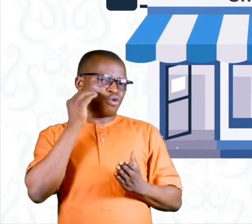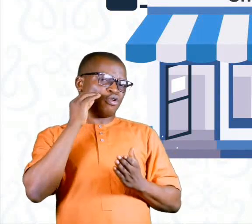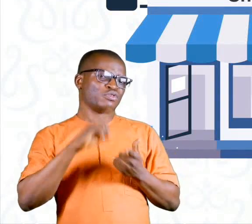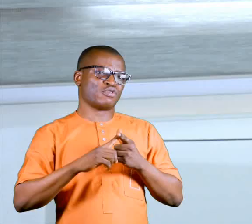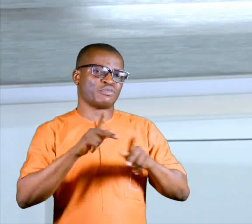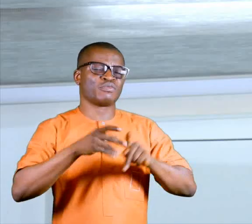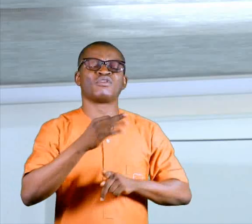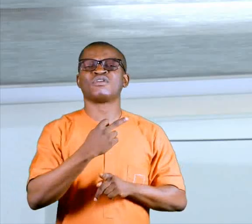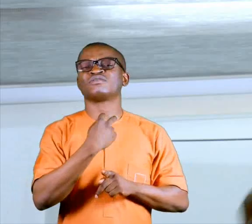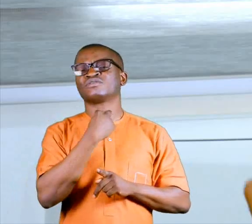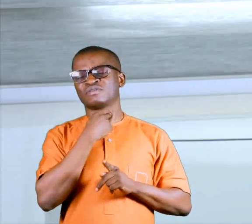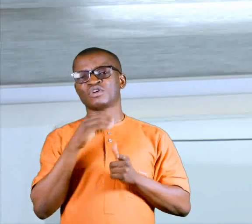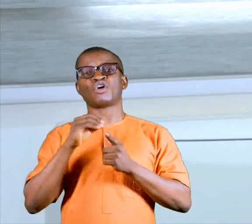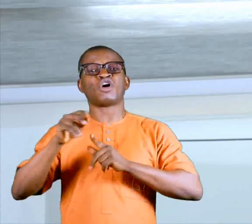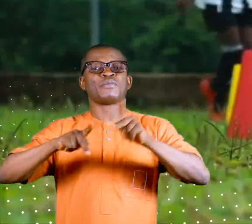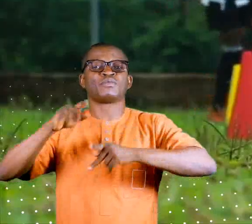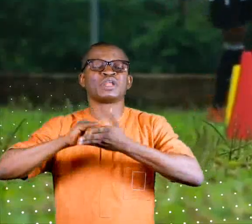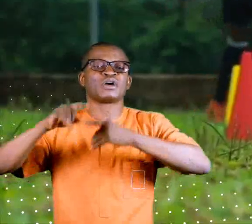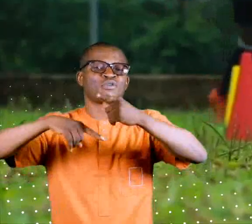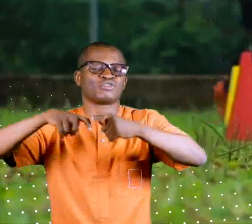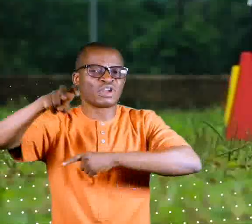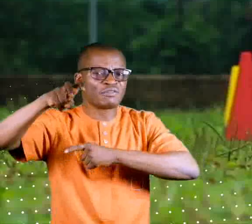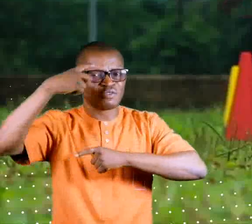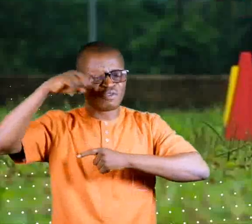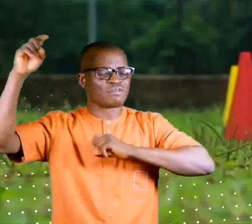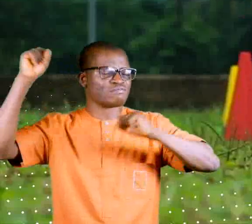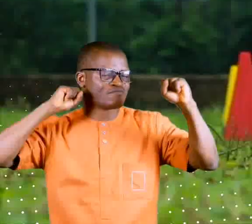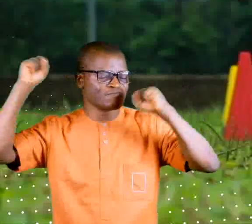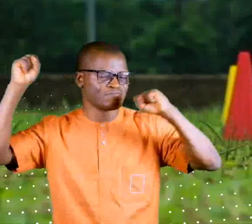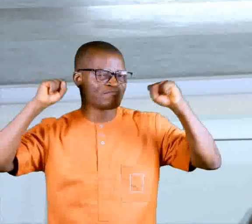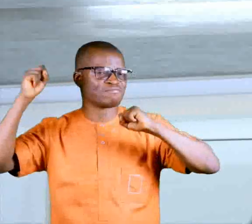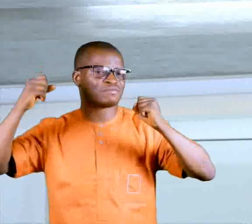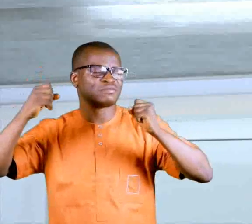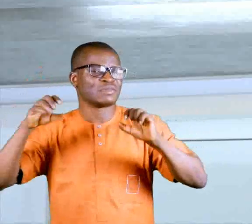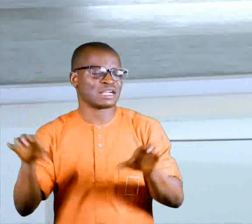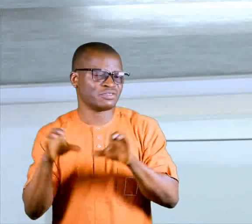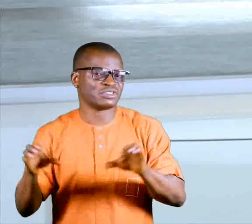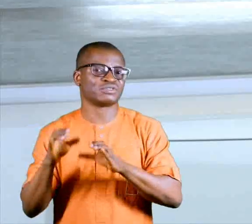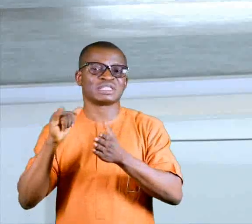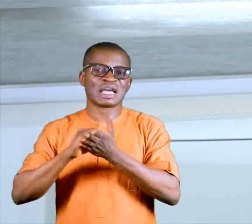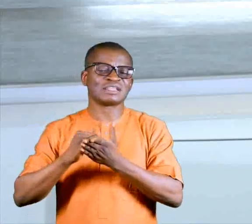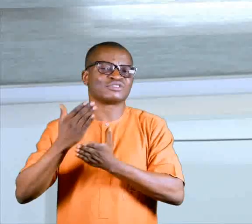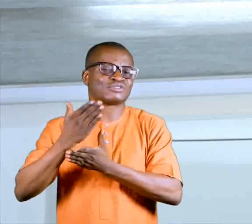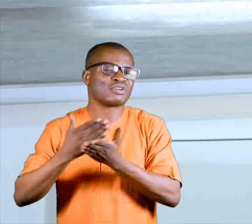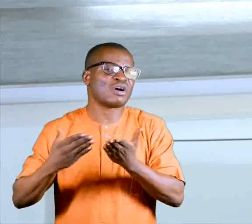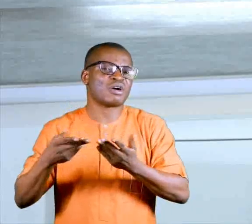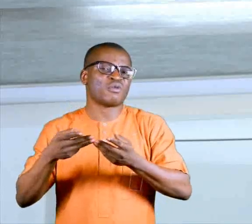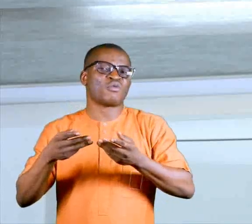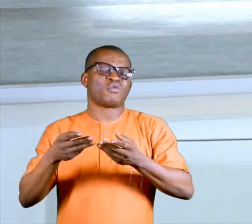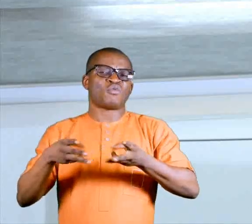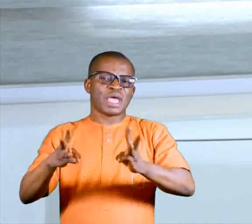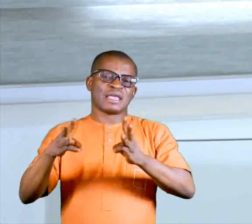of trafficking, and then people also going out for sporting activities. So these are guises